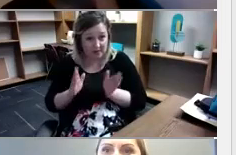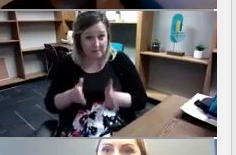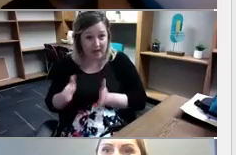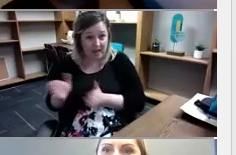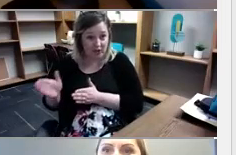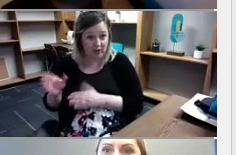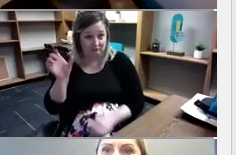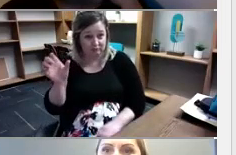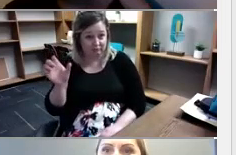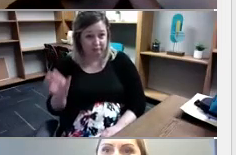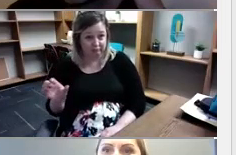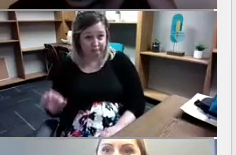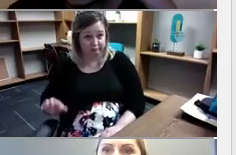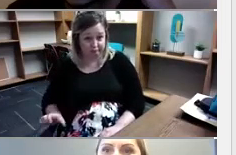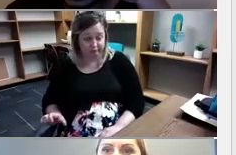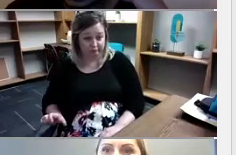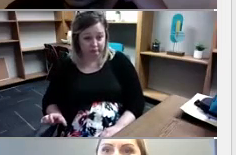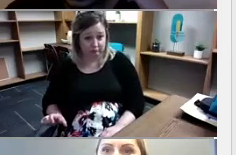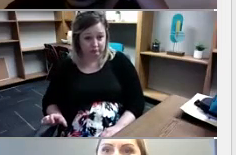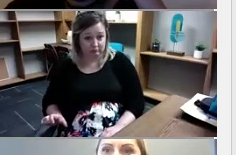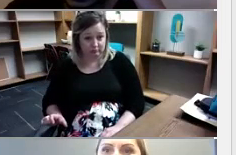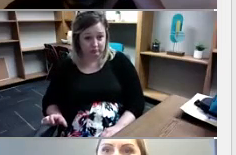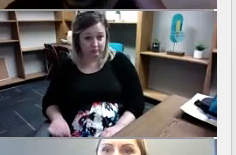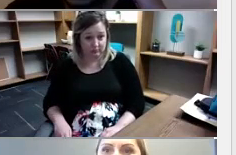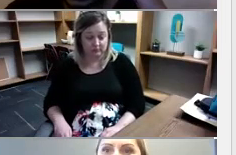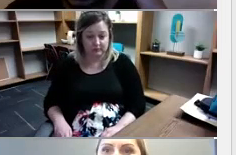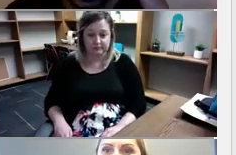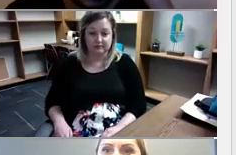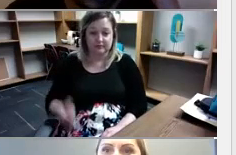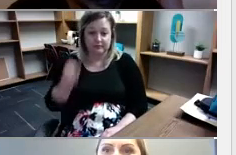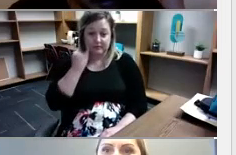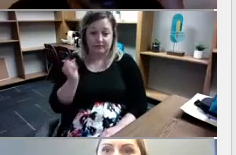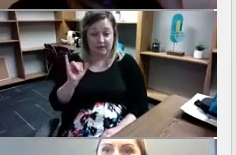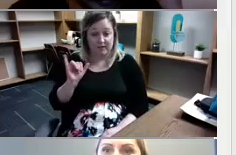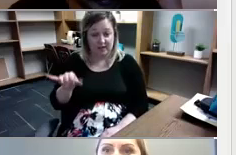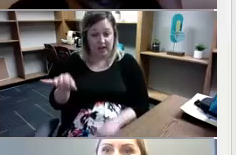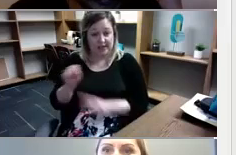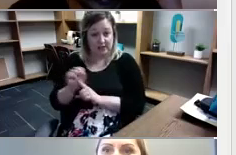base 4 of n. Now, if this is the case, can someone tell me,